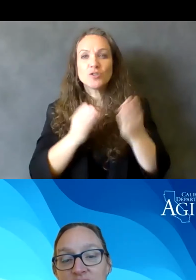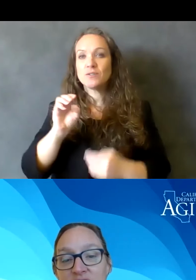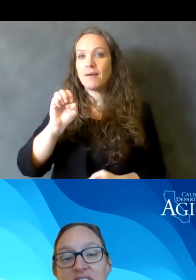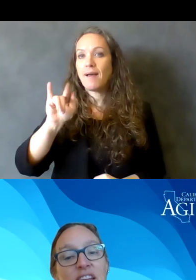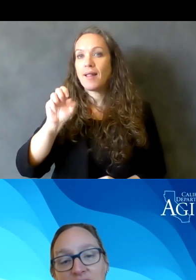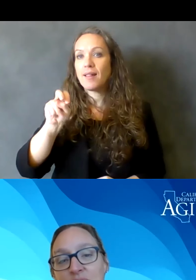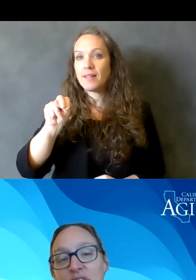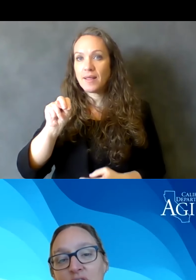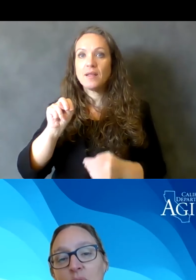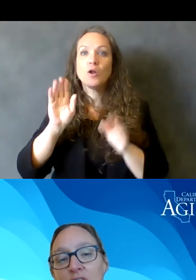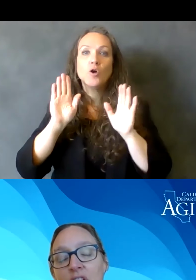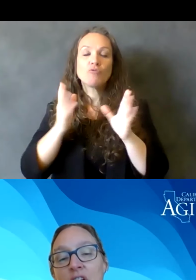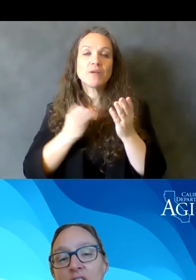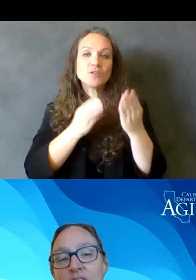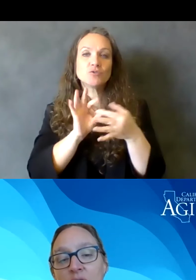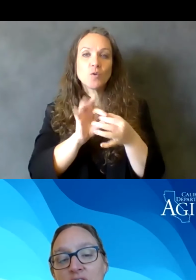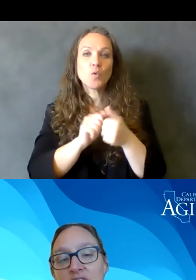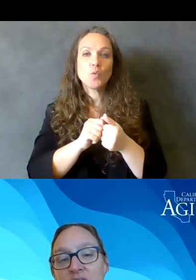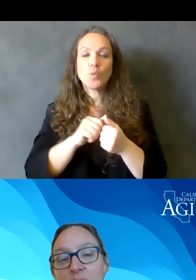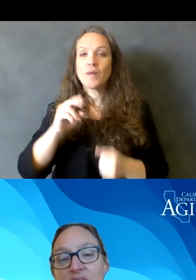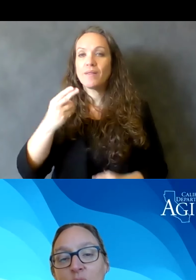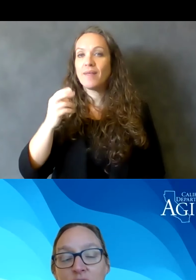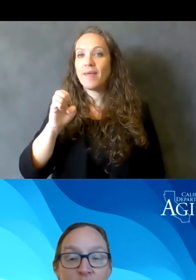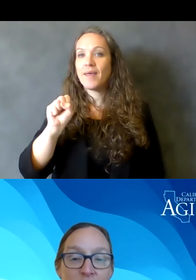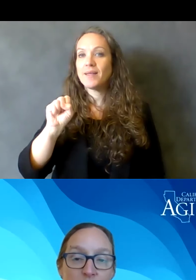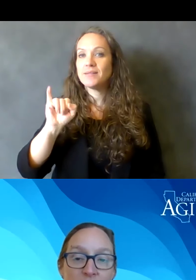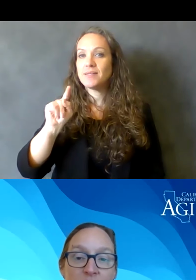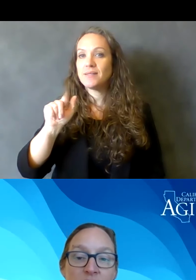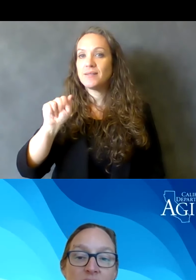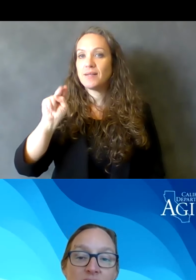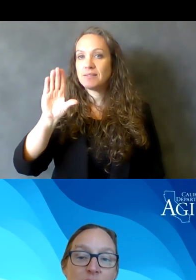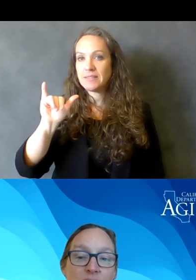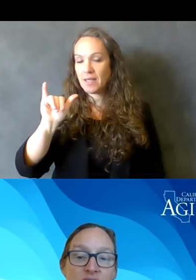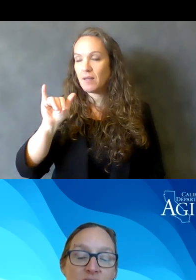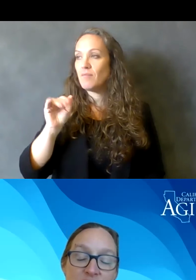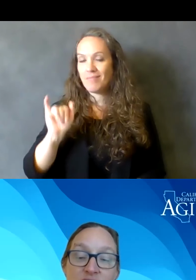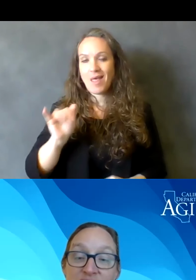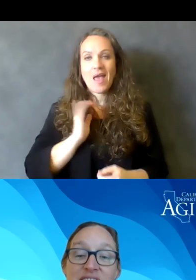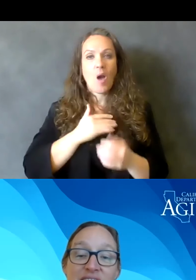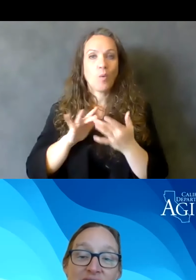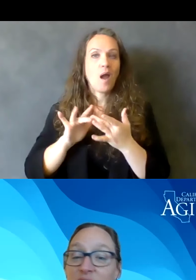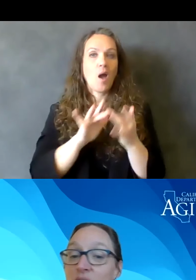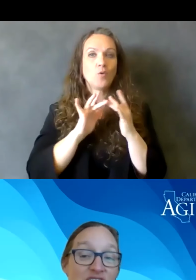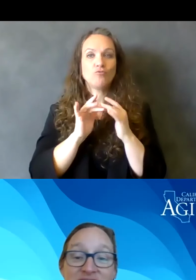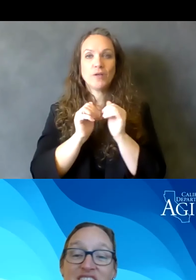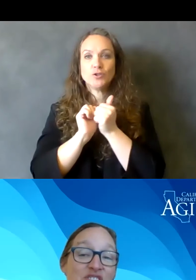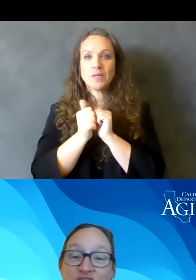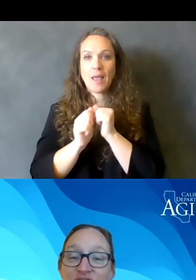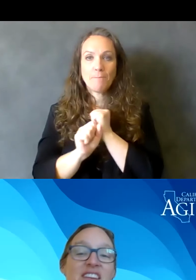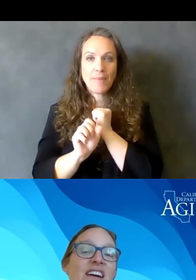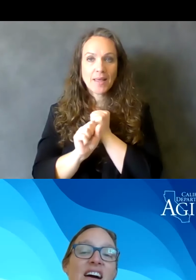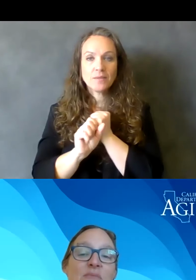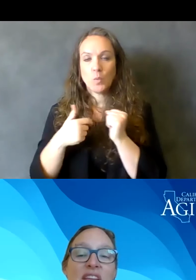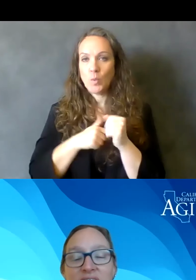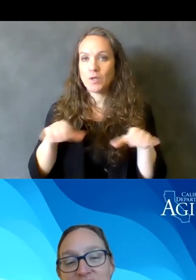around hesitancy. That's absolutely where our outreach campaign that we are thinking about is addressing questions,